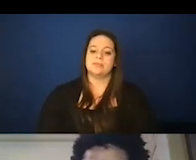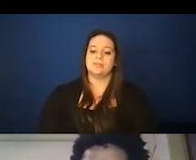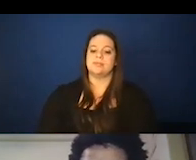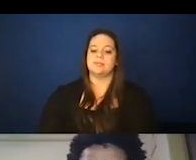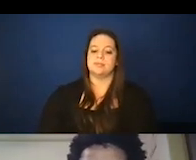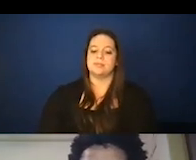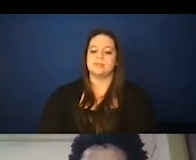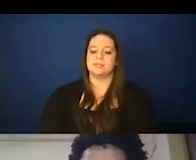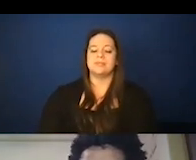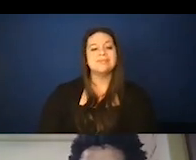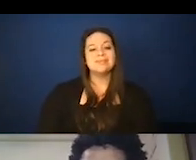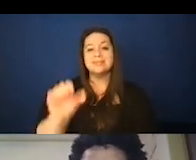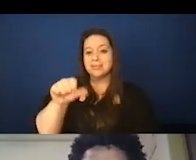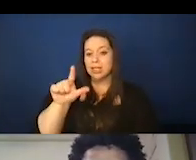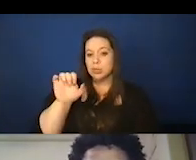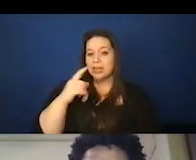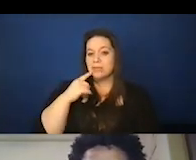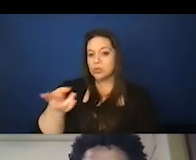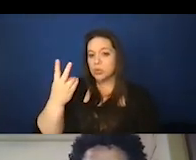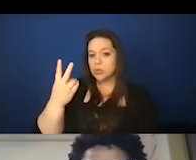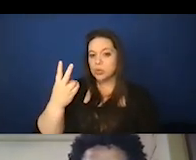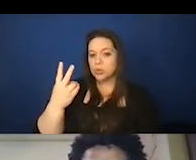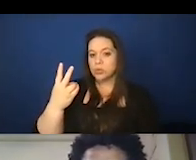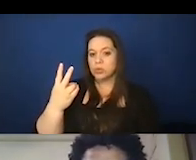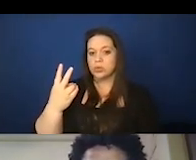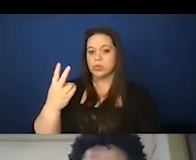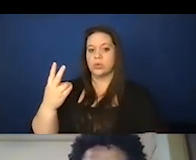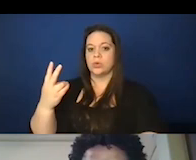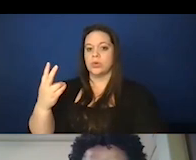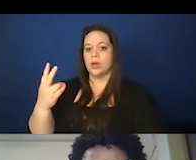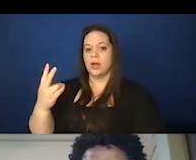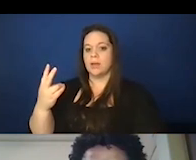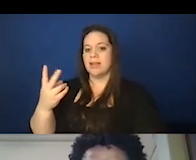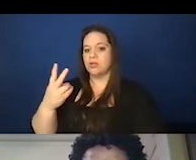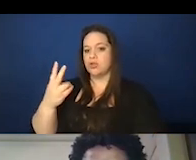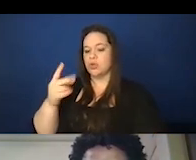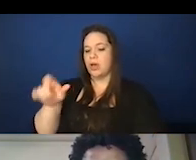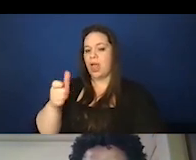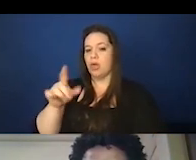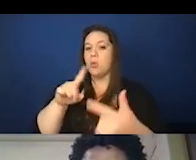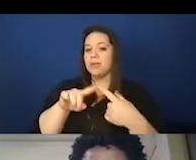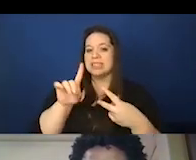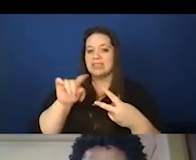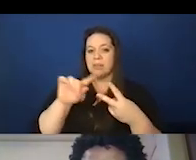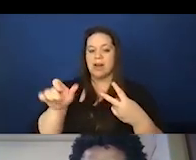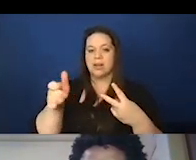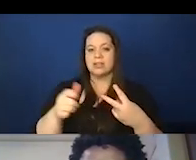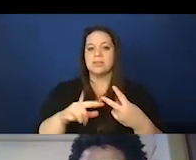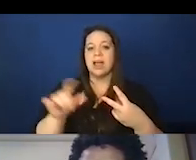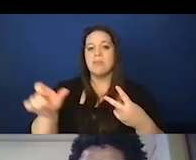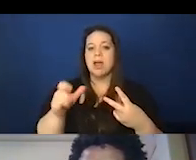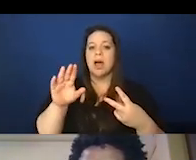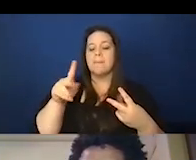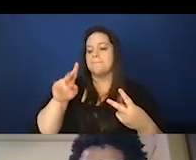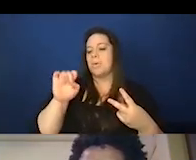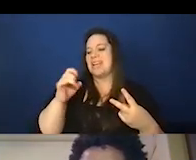Thanks, Louise. We actually had two questions, pretty similar, one from David and another anonymous question about any pre-existing health